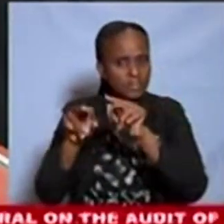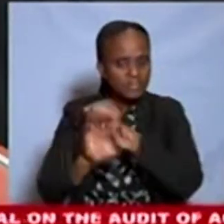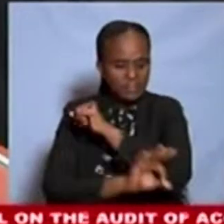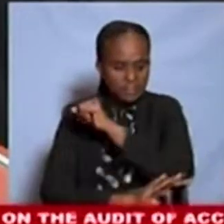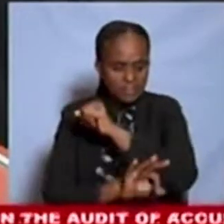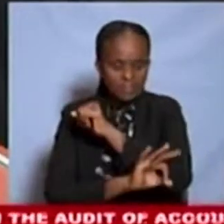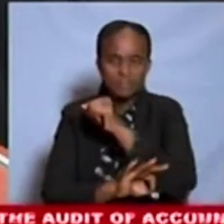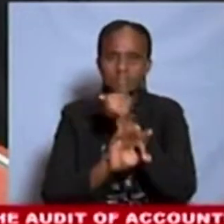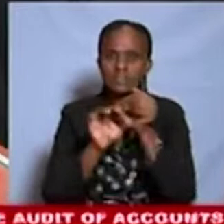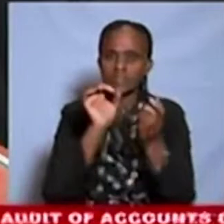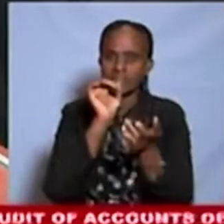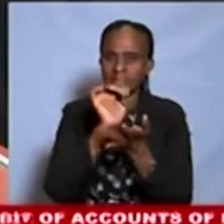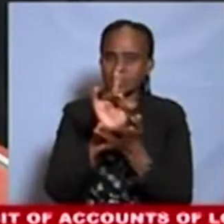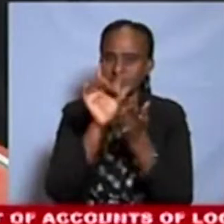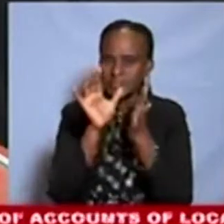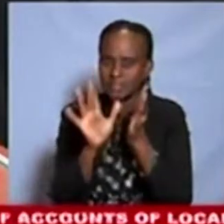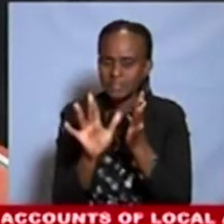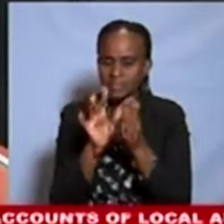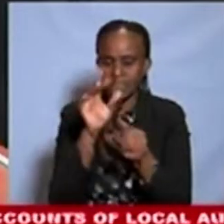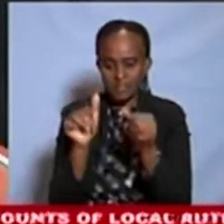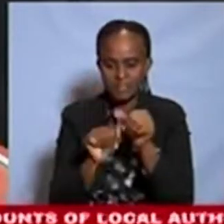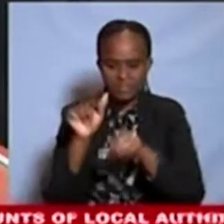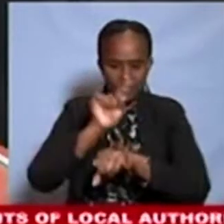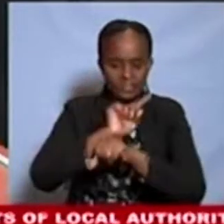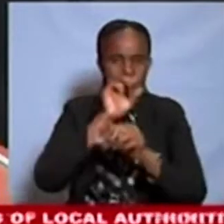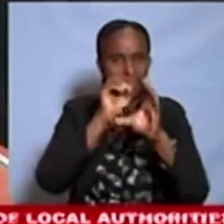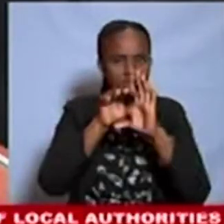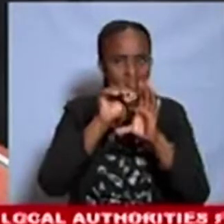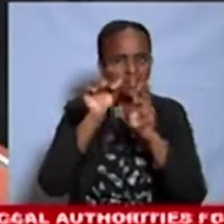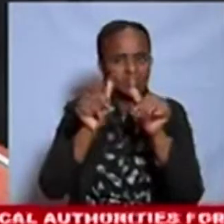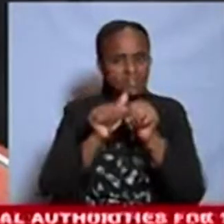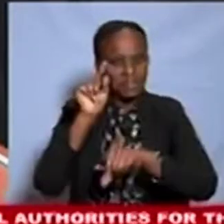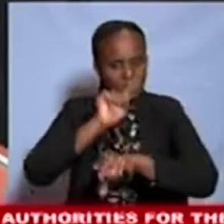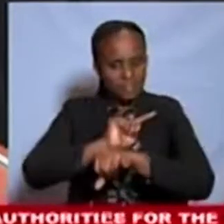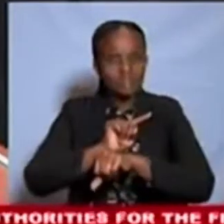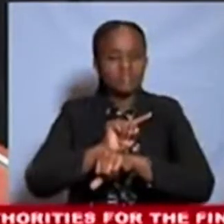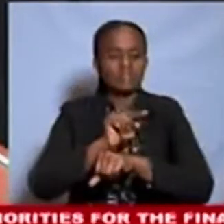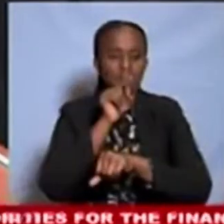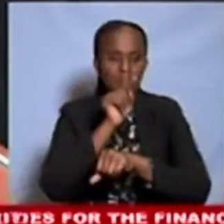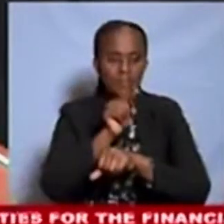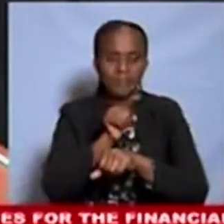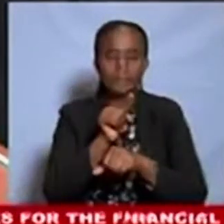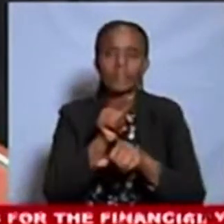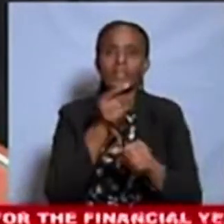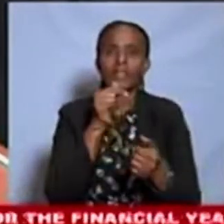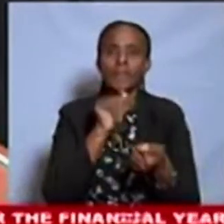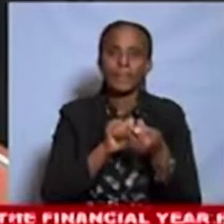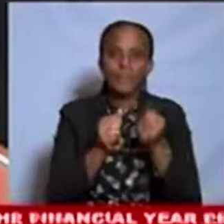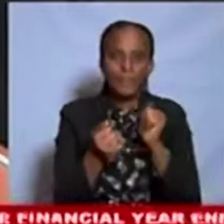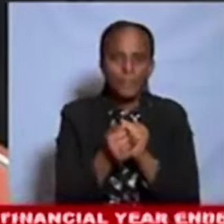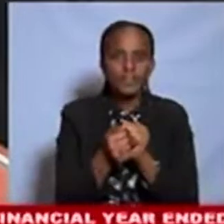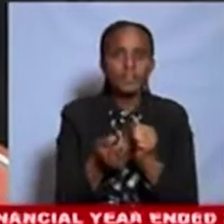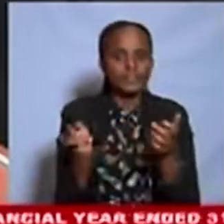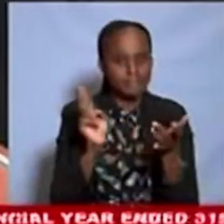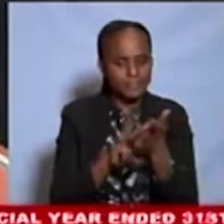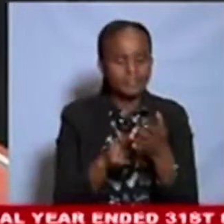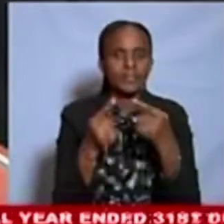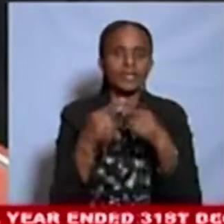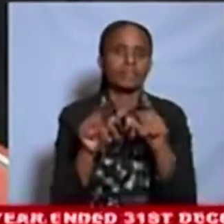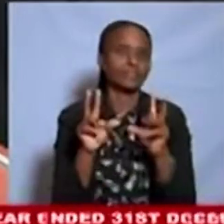cashiers and daily banking by all revenue collectors on a daily basis so that such vice does not repeat